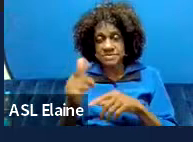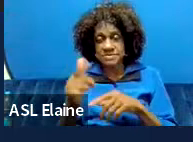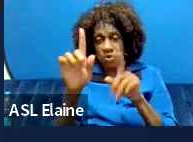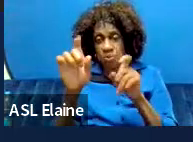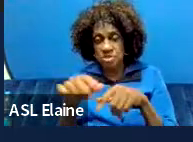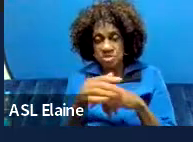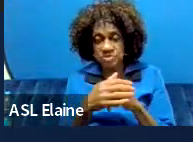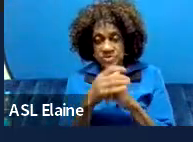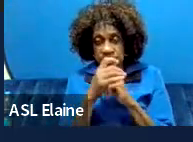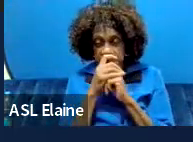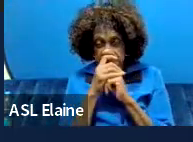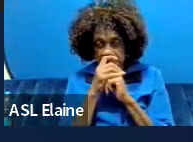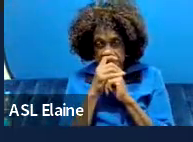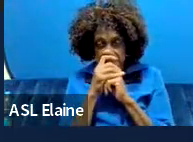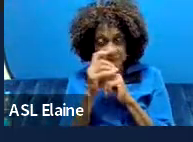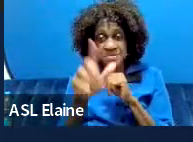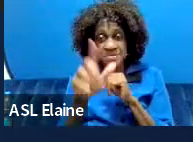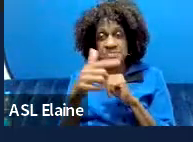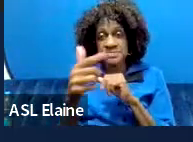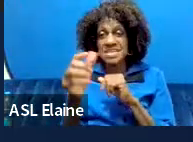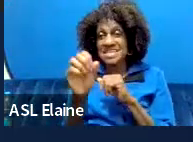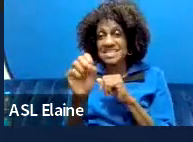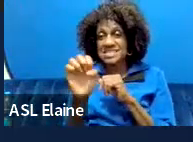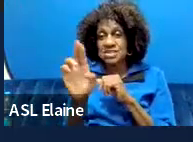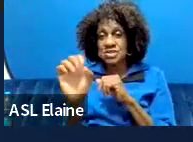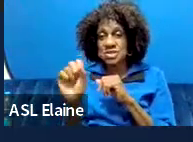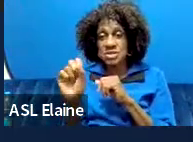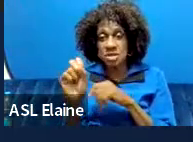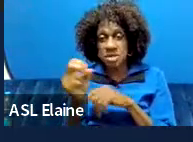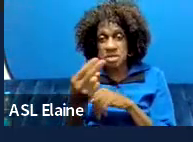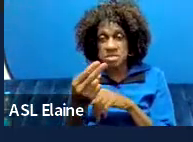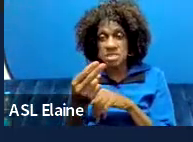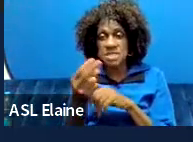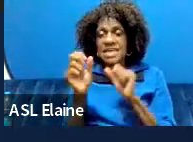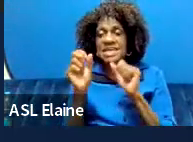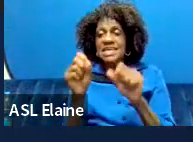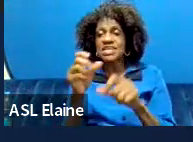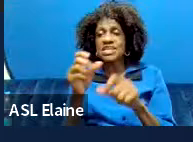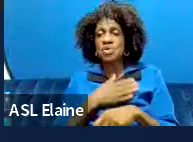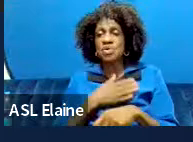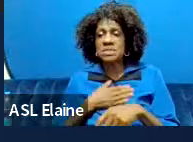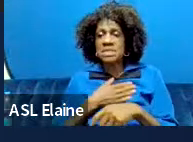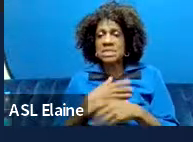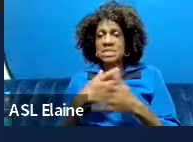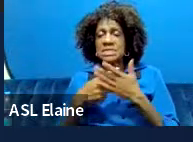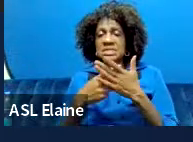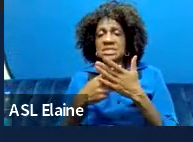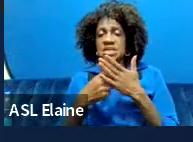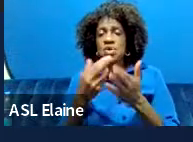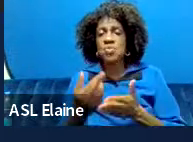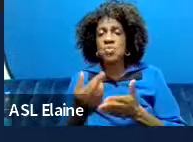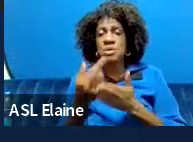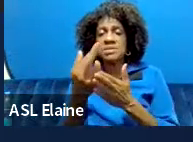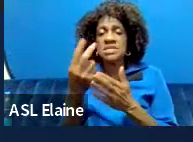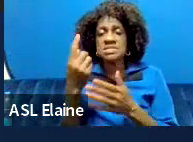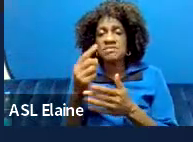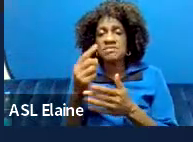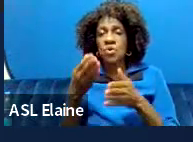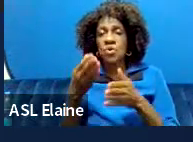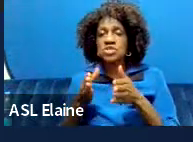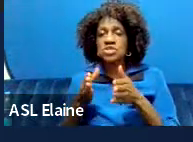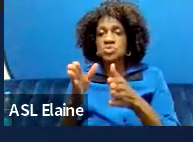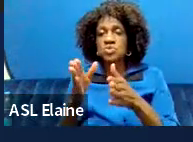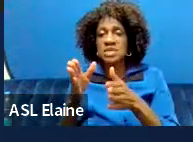going to throw this one over to you, Sarah. Can you please address recommendations for street